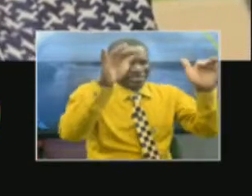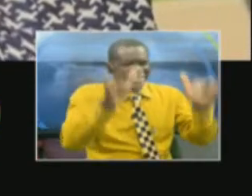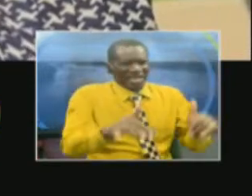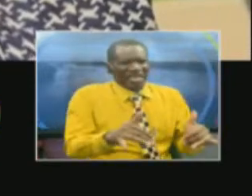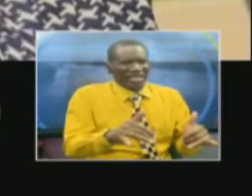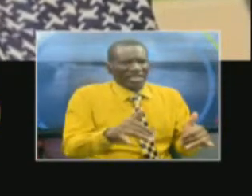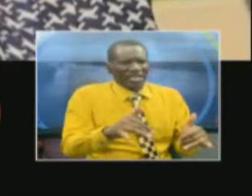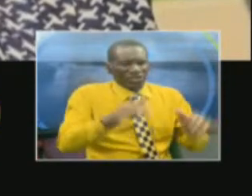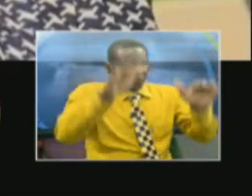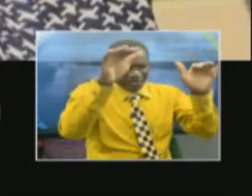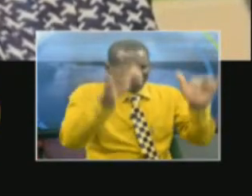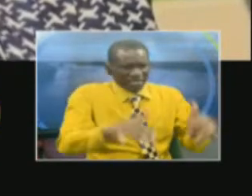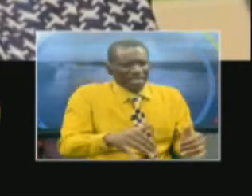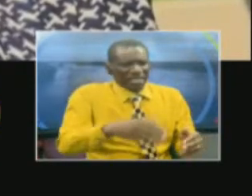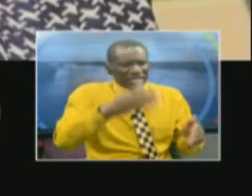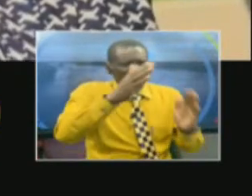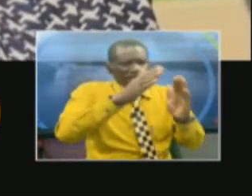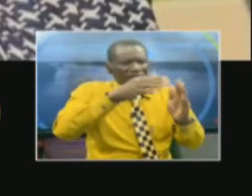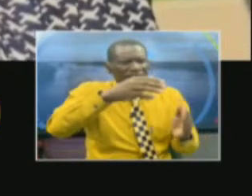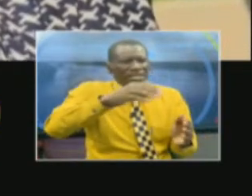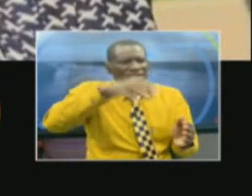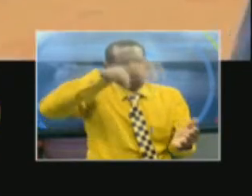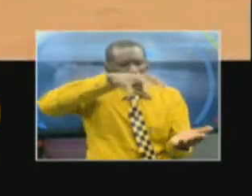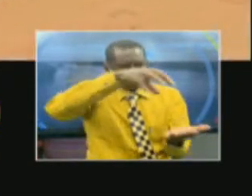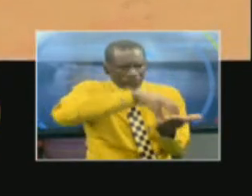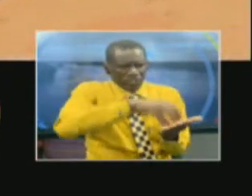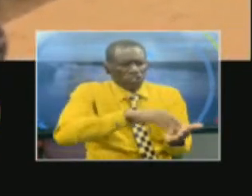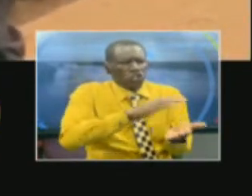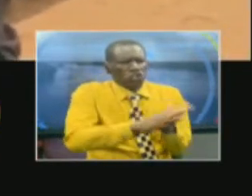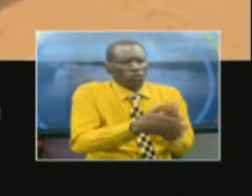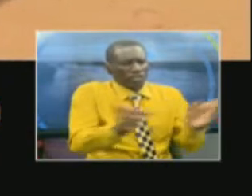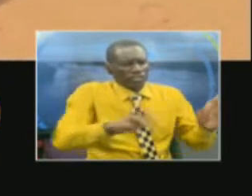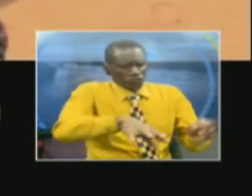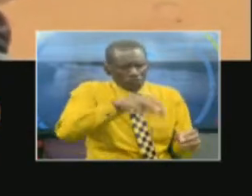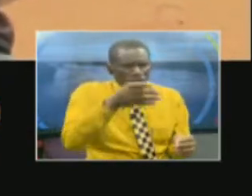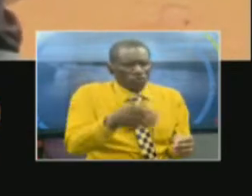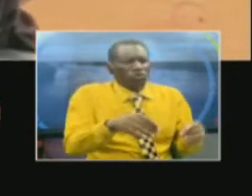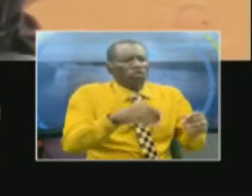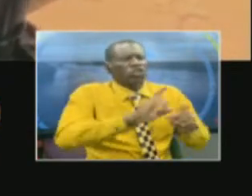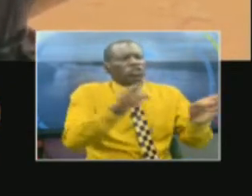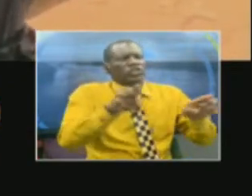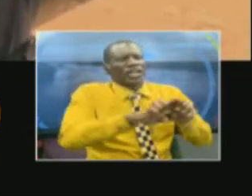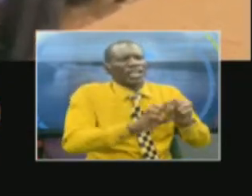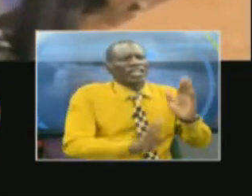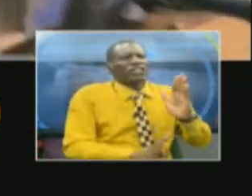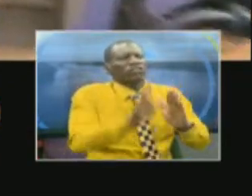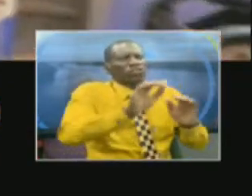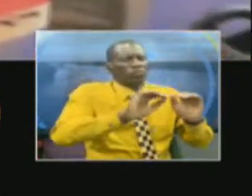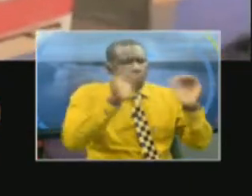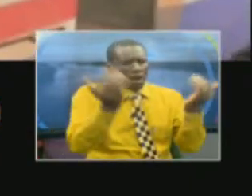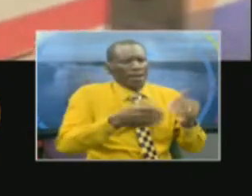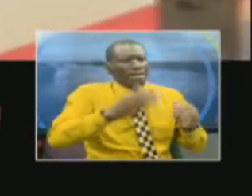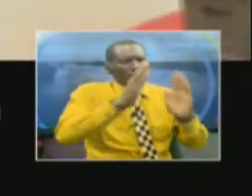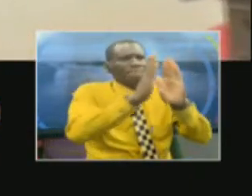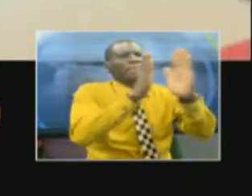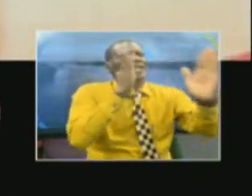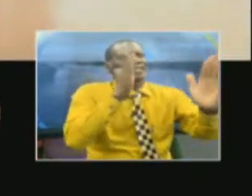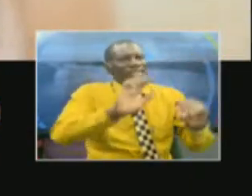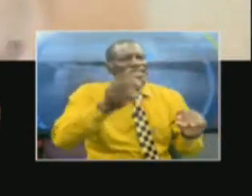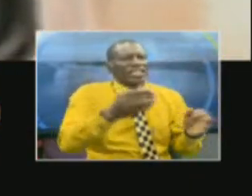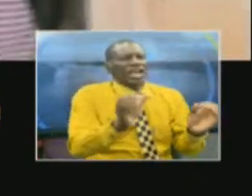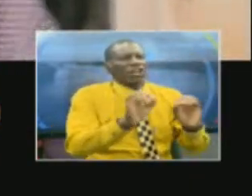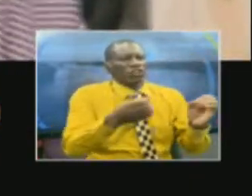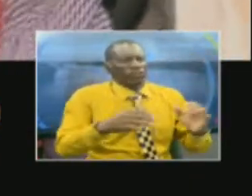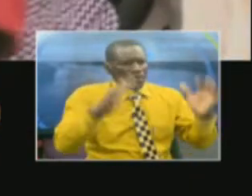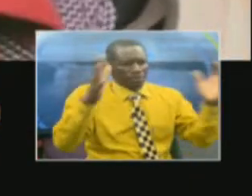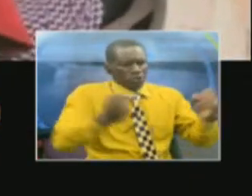hakuna mtu anataka kusimama anyeshewe akikupika. Unlike the developed world, buses in Kenya do not have doors big enough